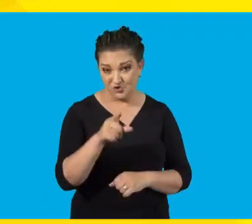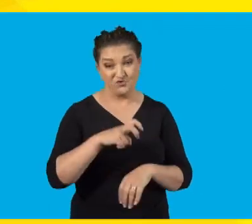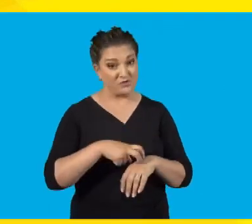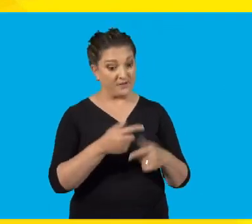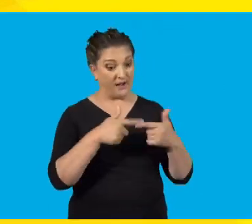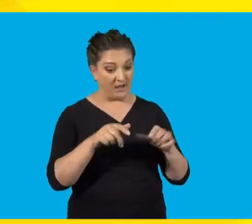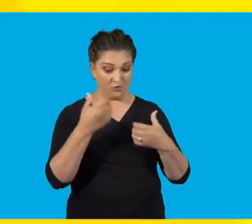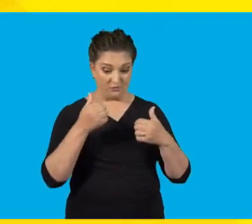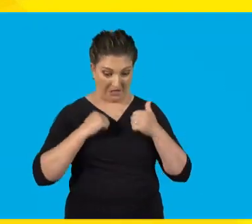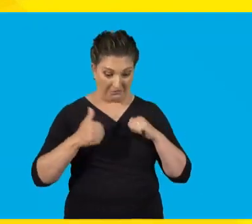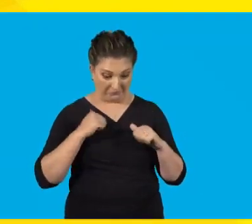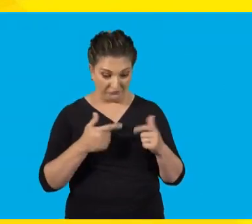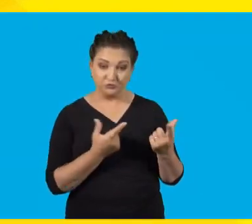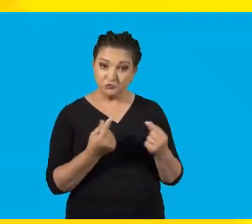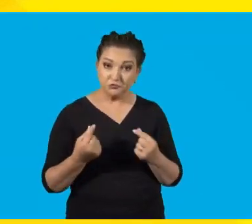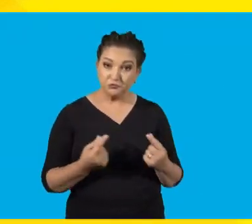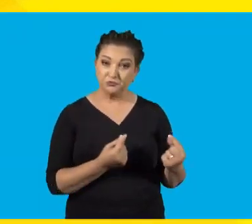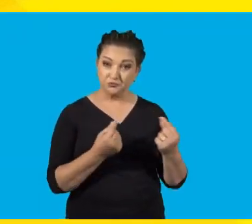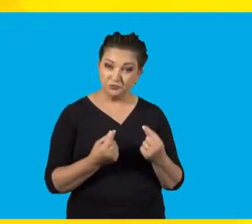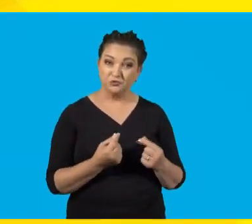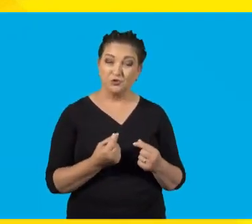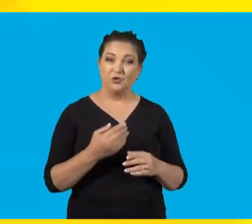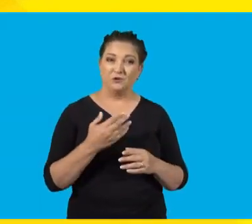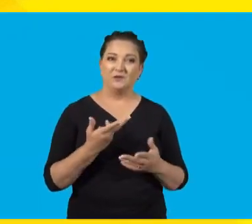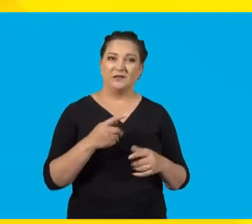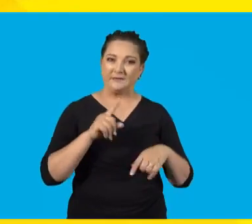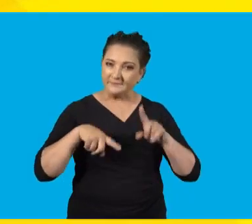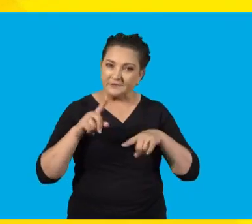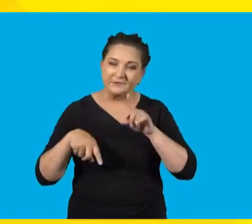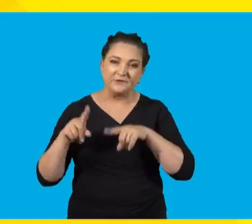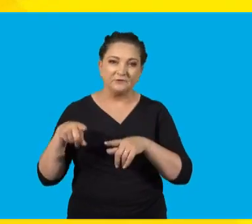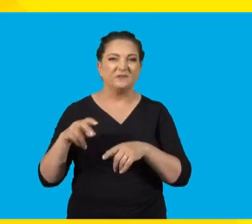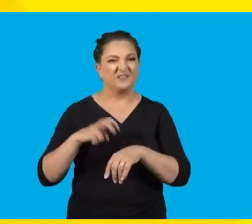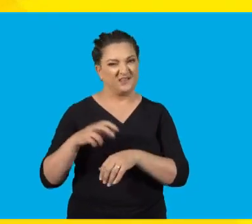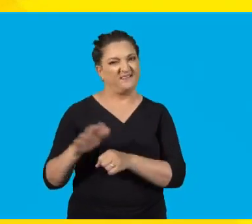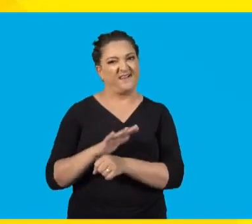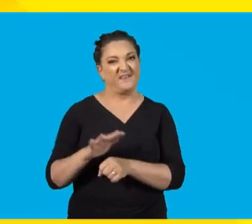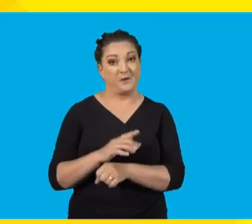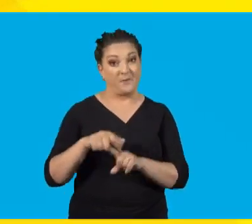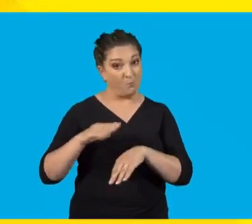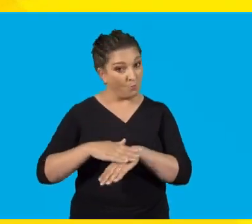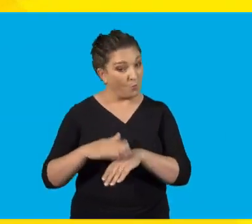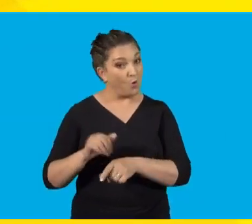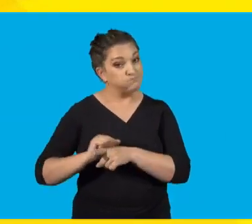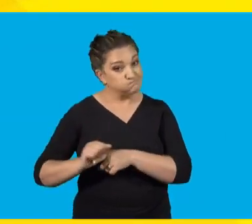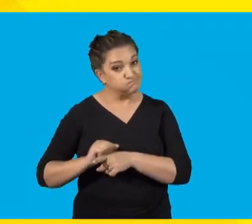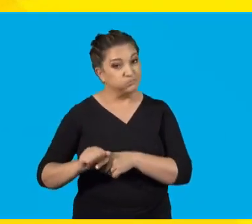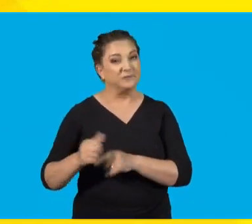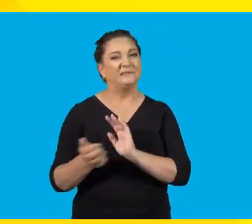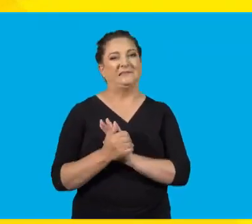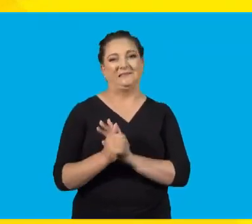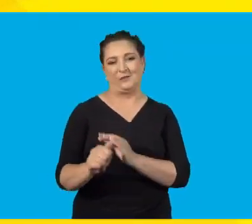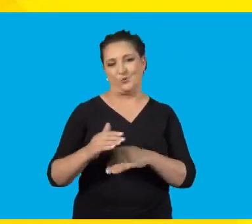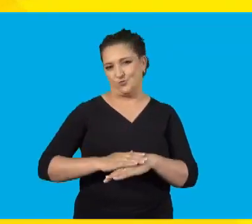take your language activities and constantly work through the different aspects that you need to cover. So the more you practice, the